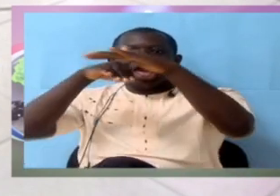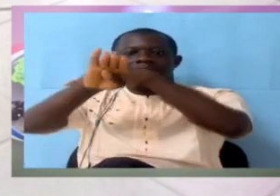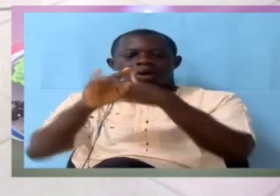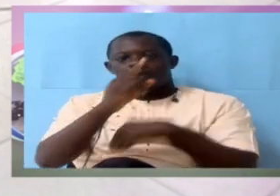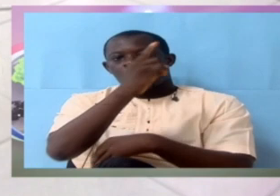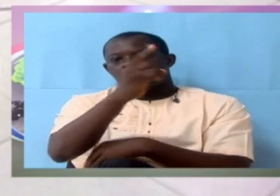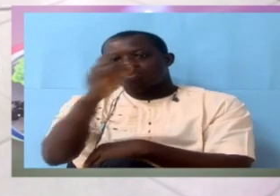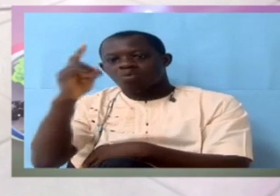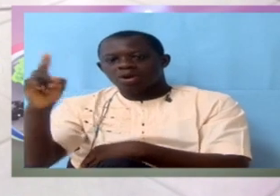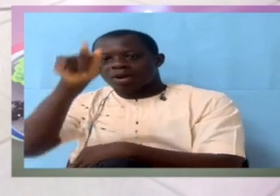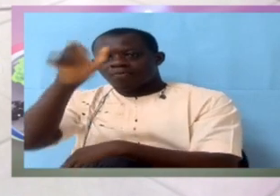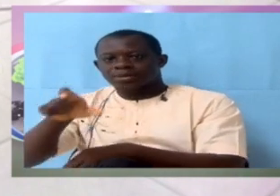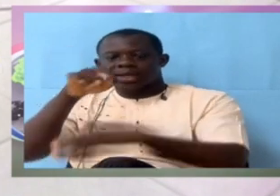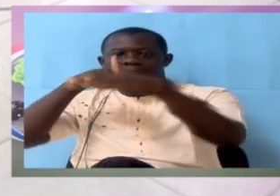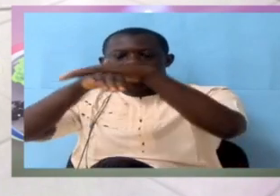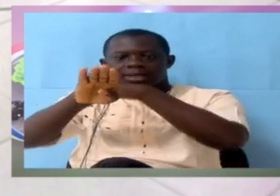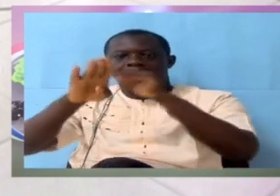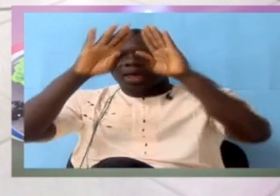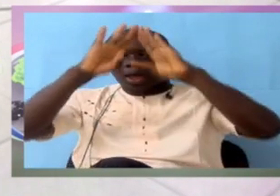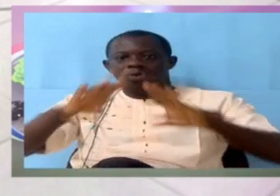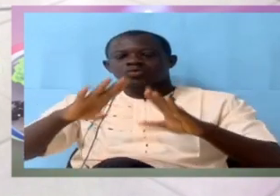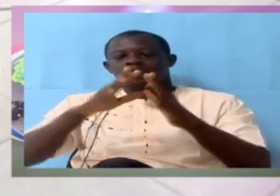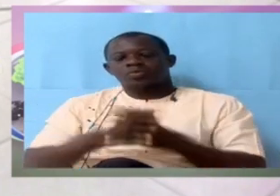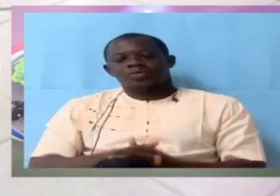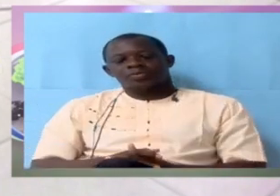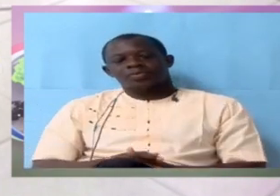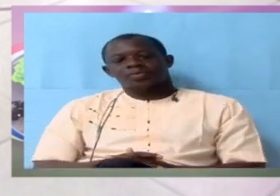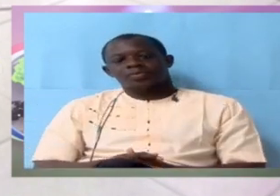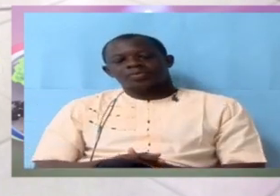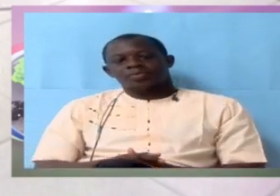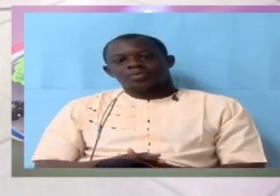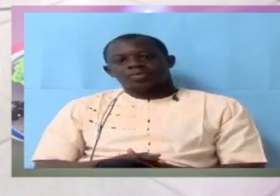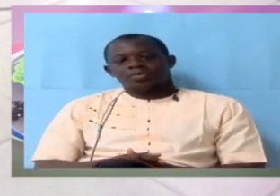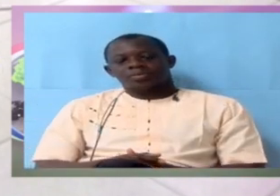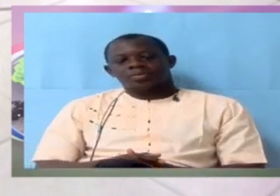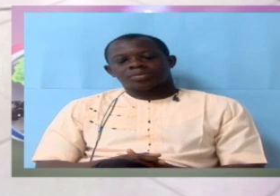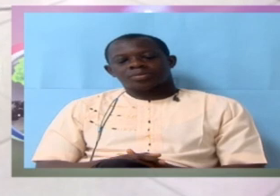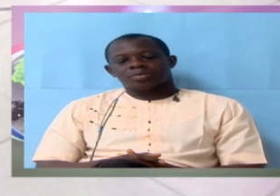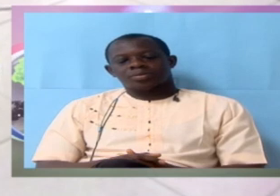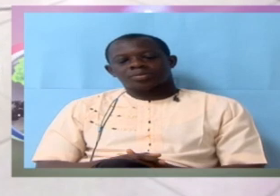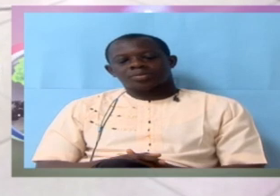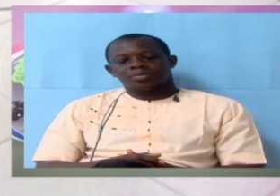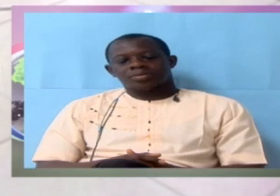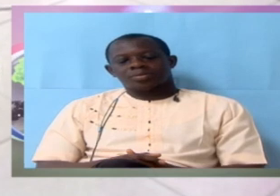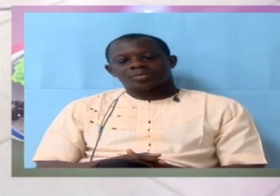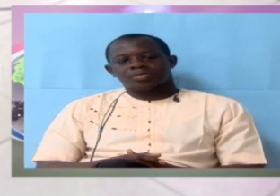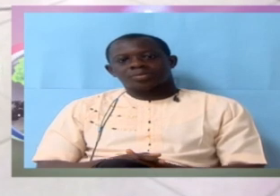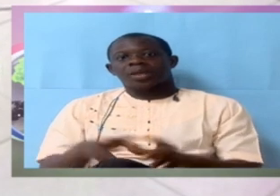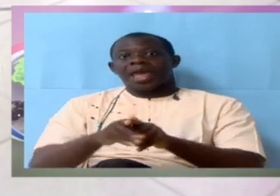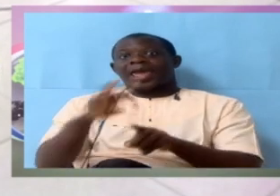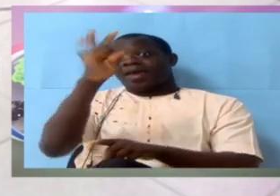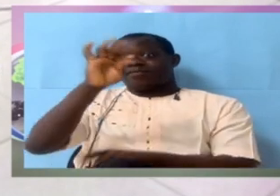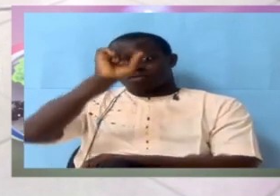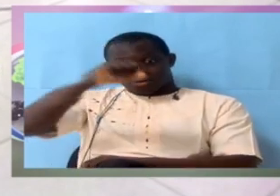one by one. If you go